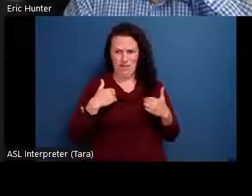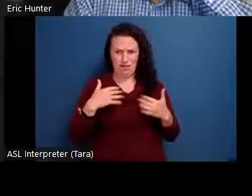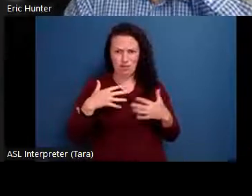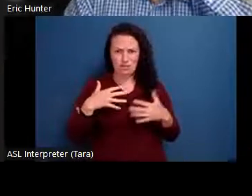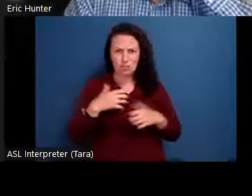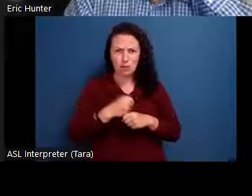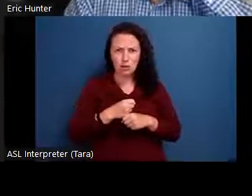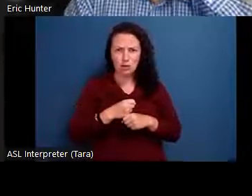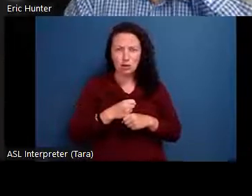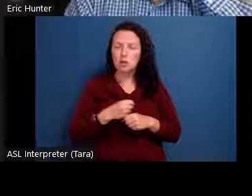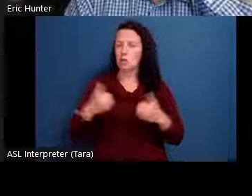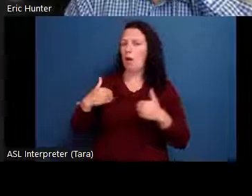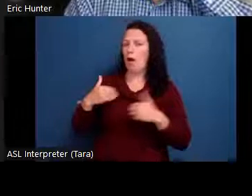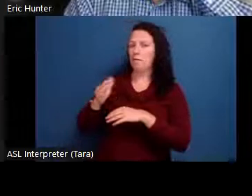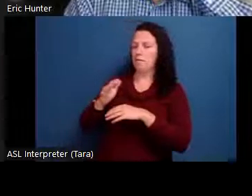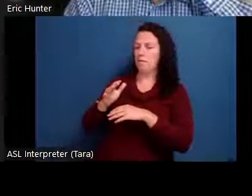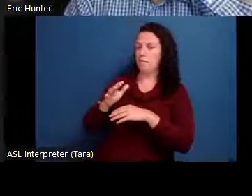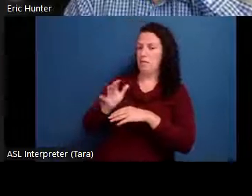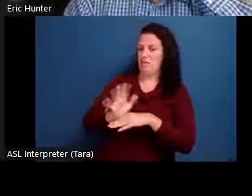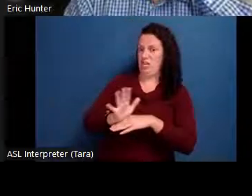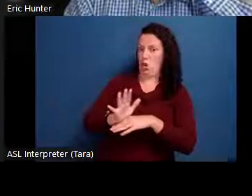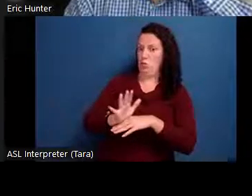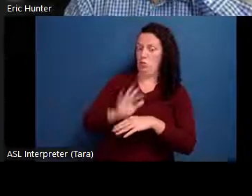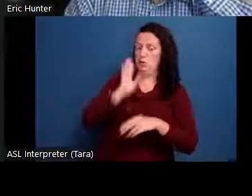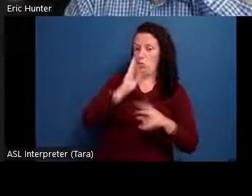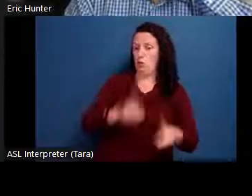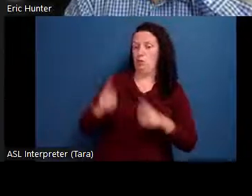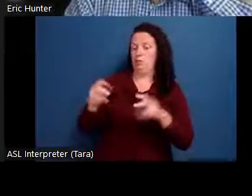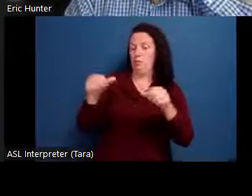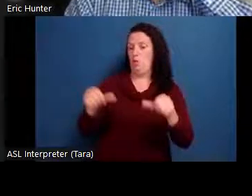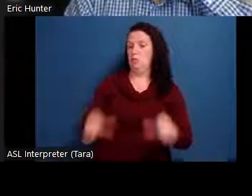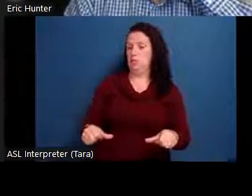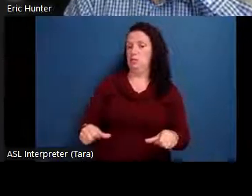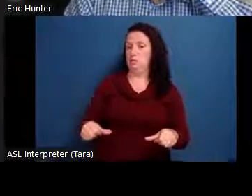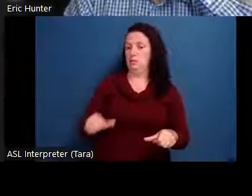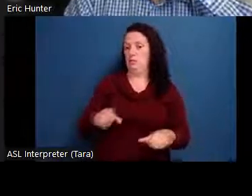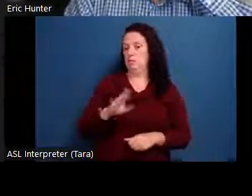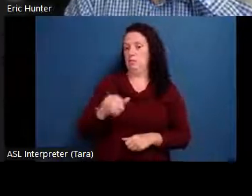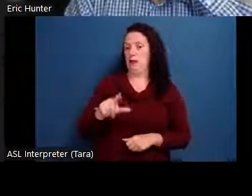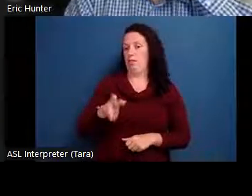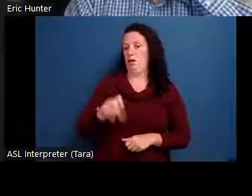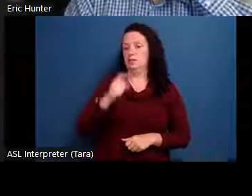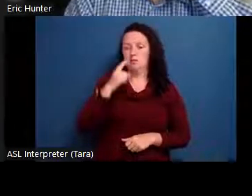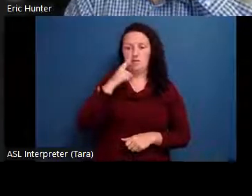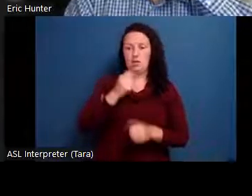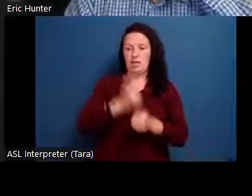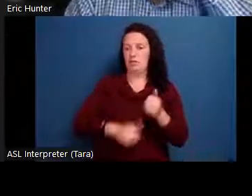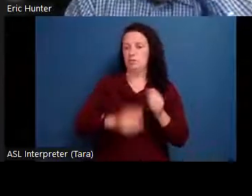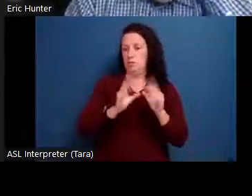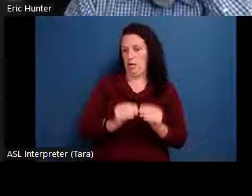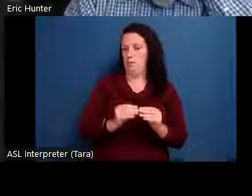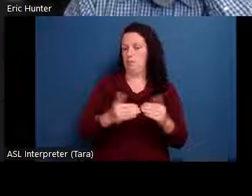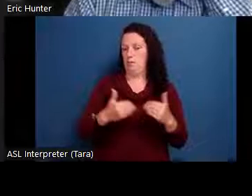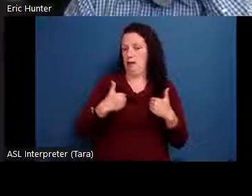there's also the video of this, which is posted within a week as per the bylaws for every meeting. So that's there as well as